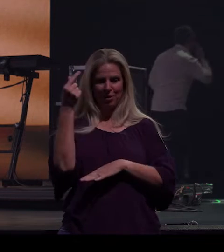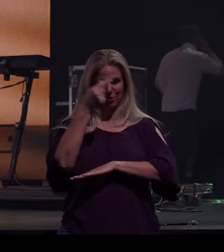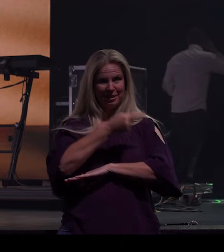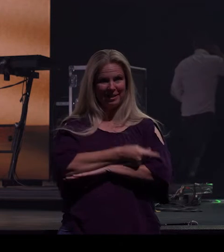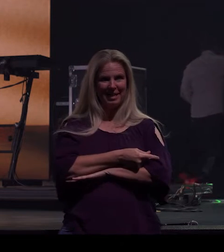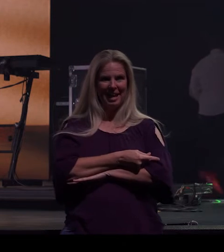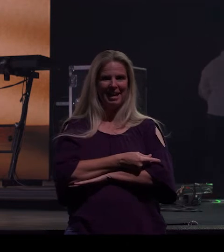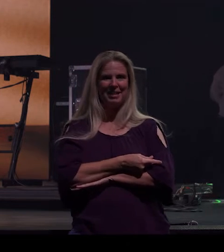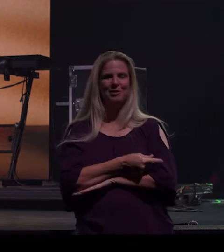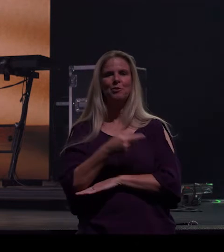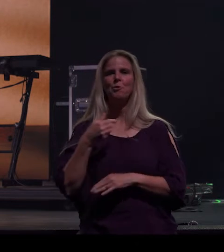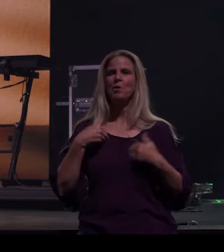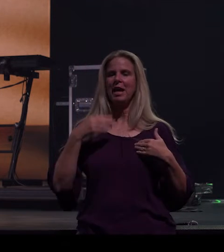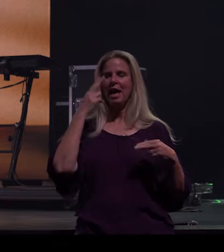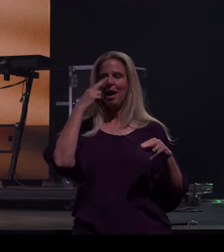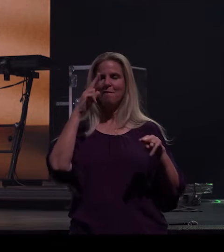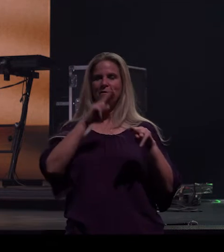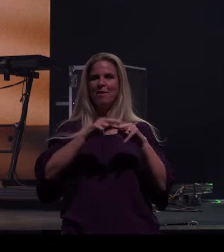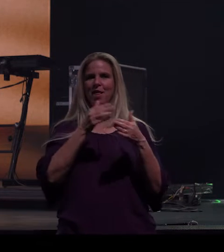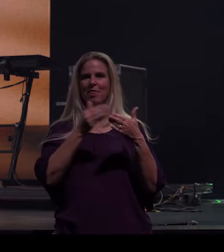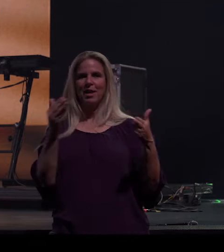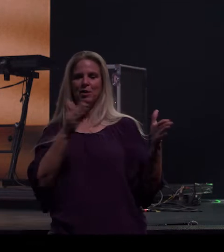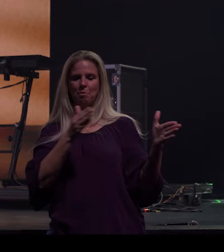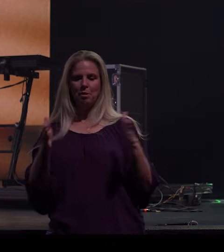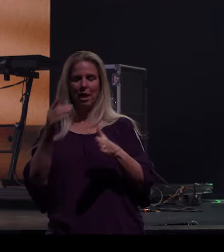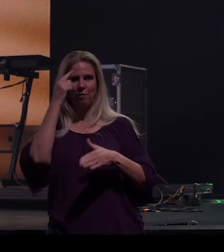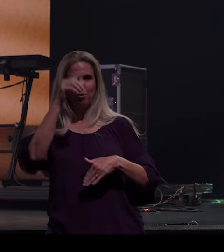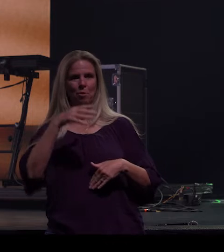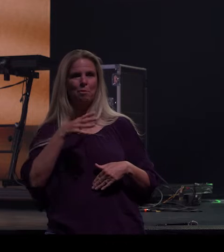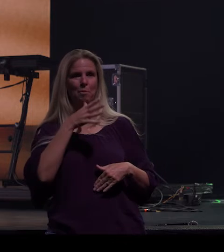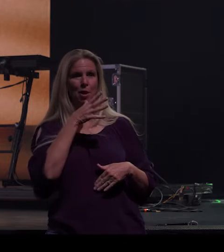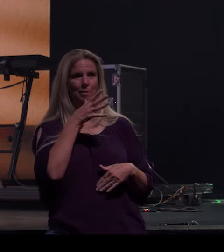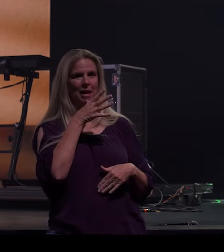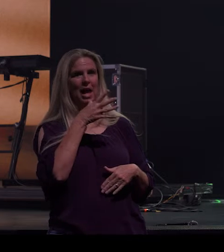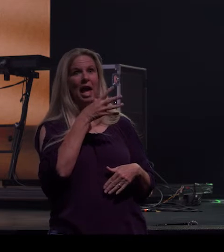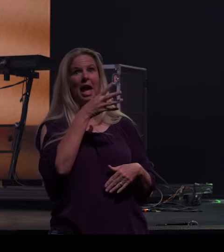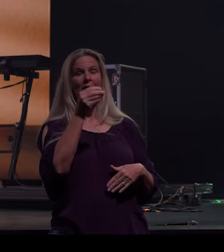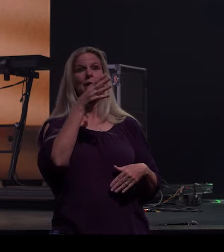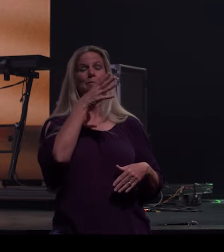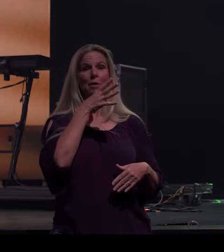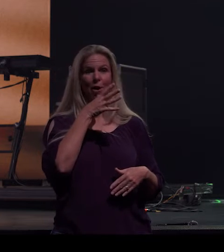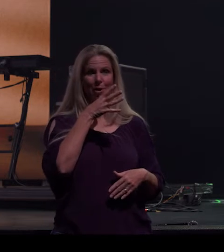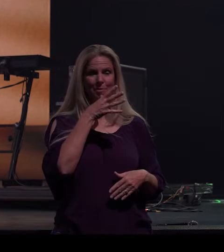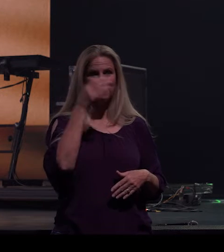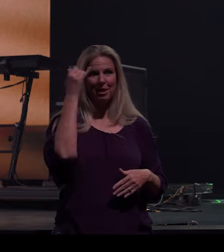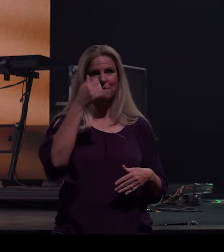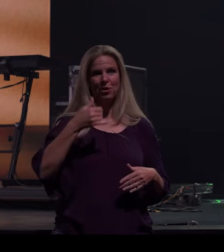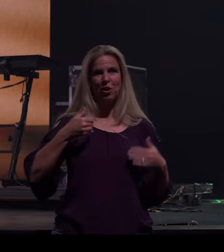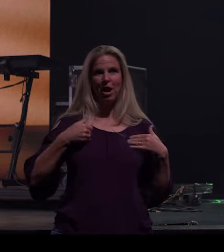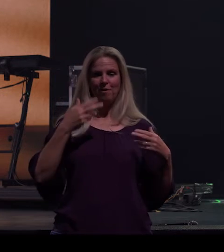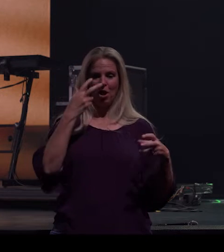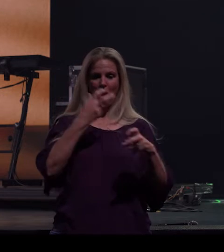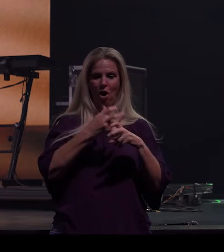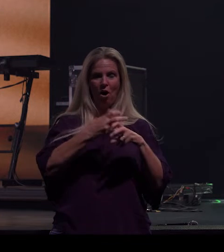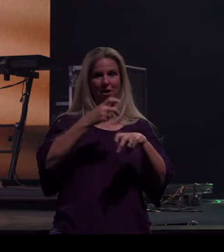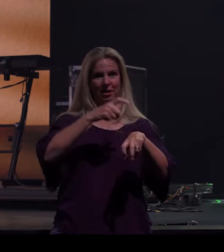have some really fun things planned for moms. You don't want to miss it. And moms, I just want to tell you, if you've had a hard time getting your kids or family to church, it's